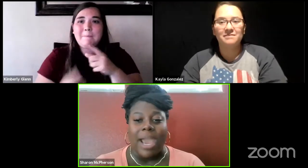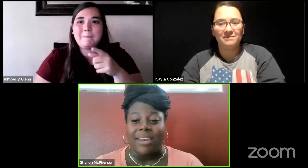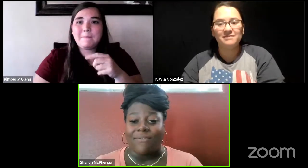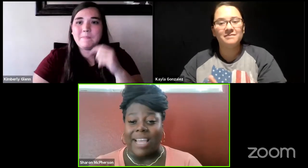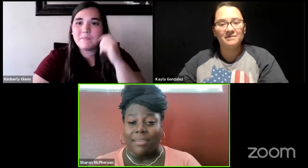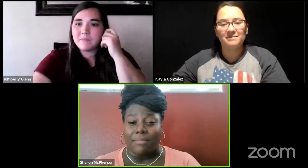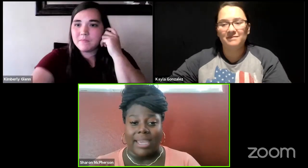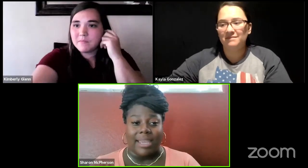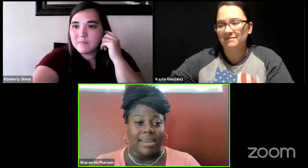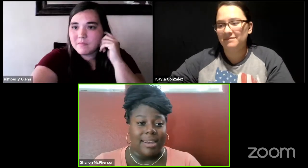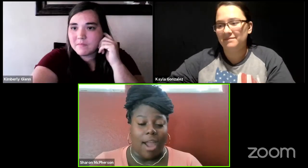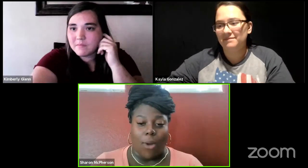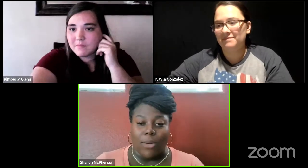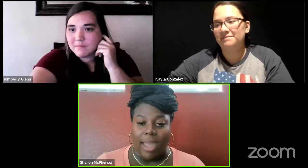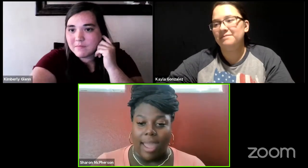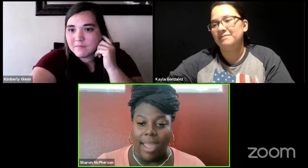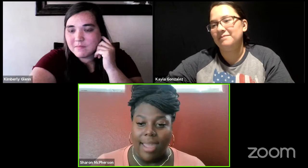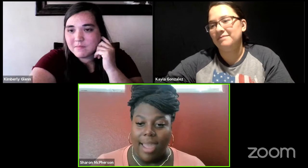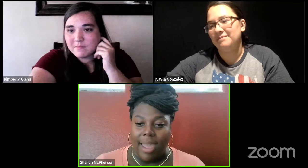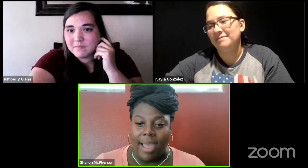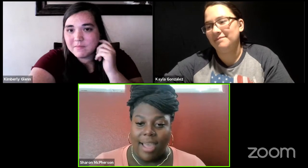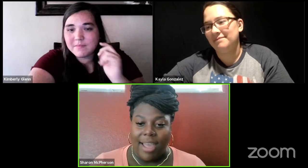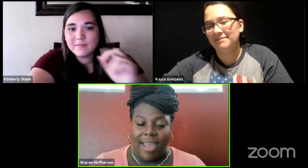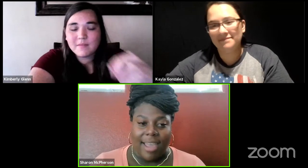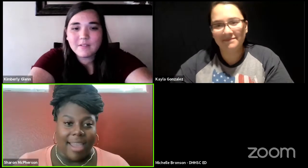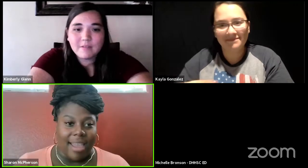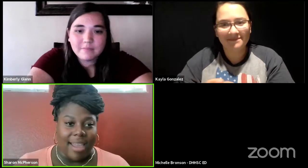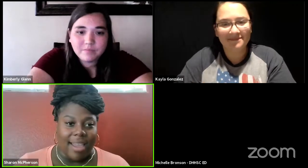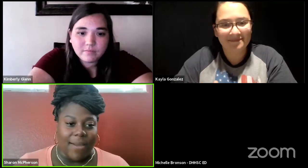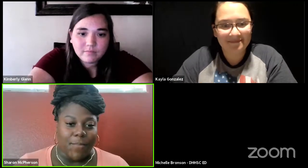Let me go ahead and invite them in. Okay.